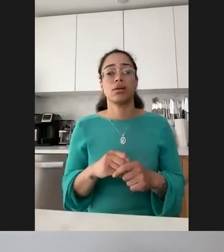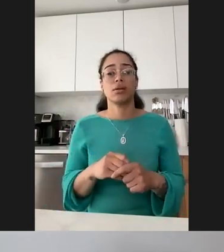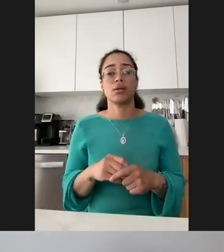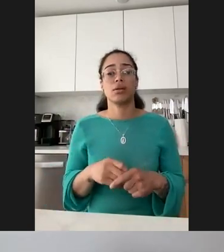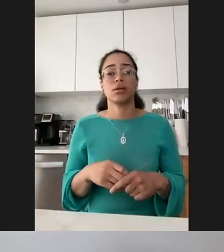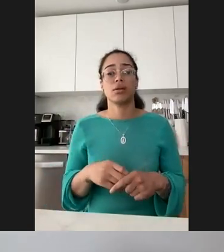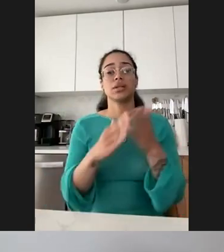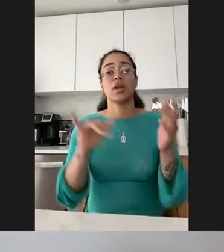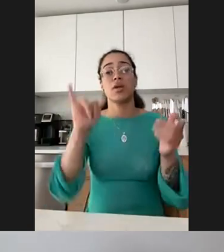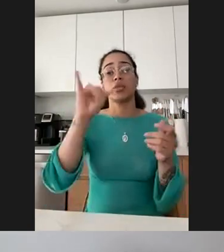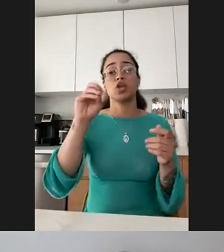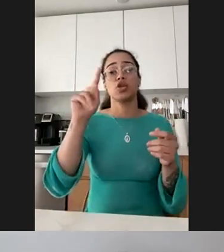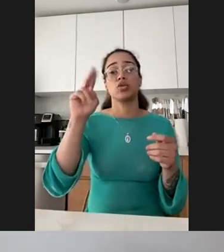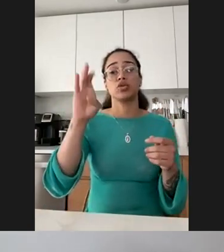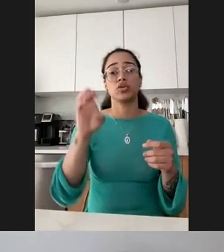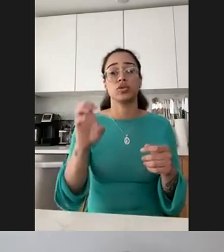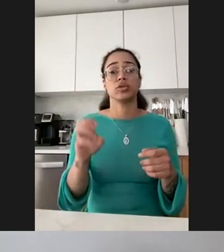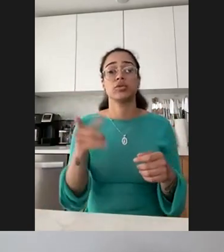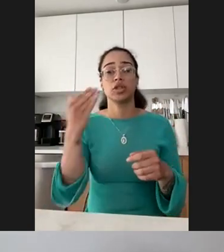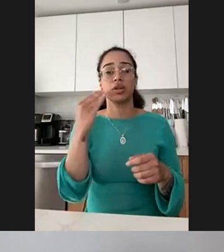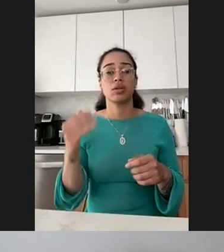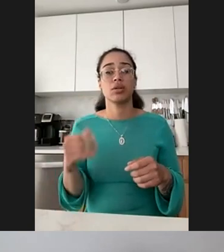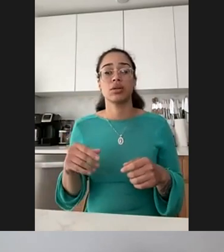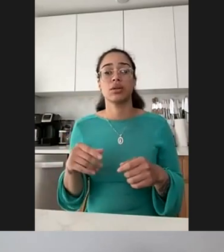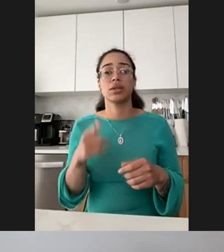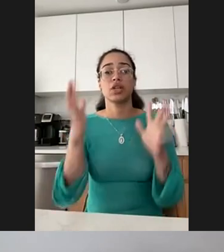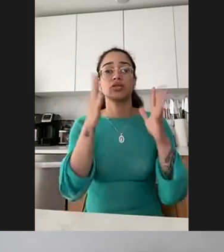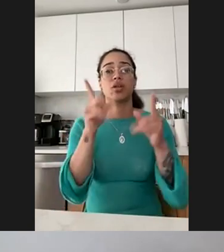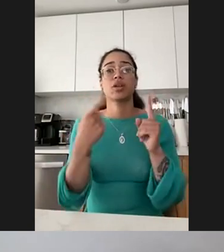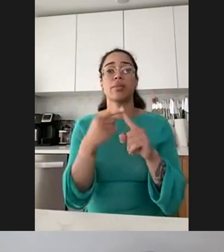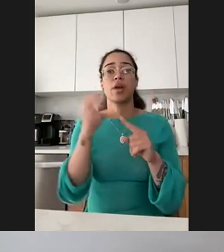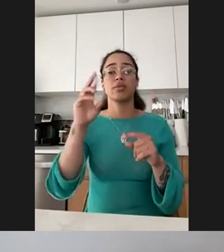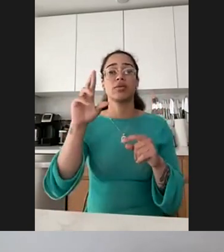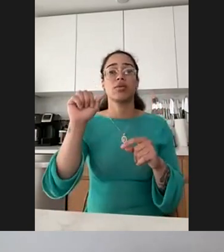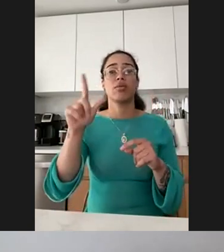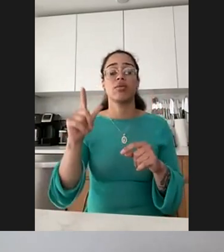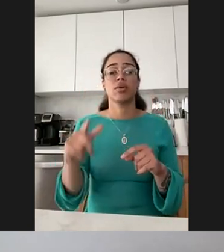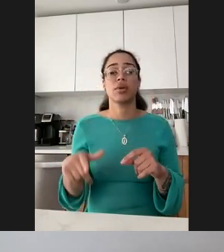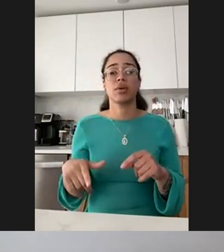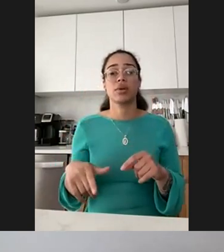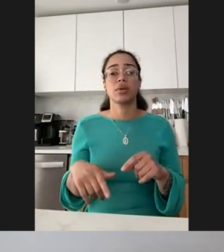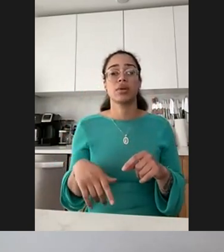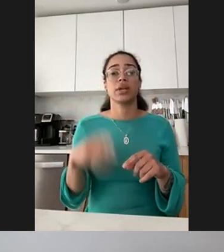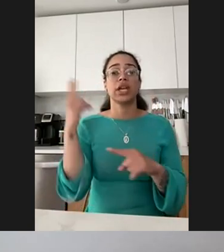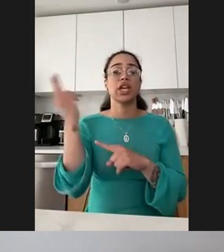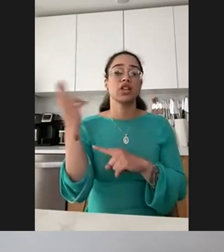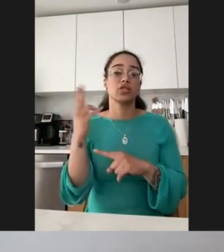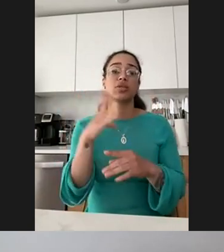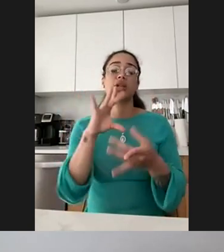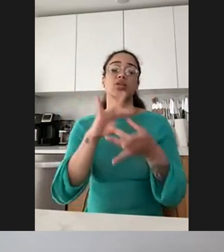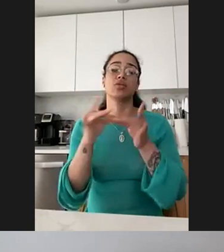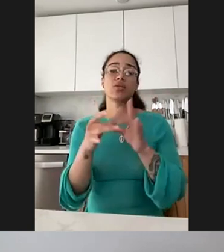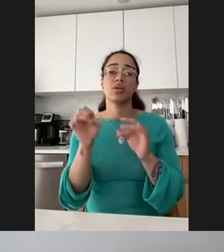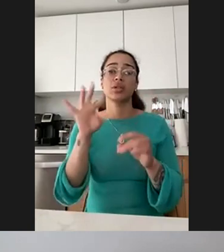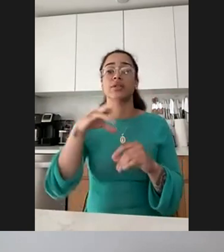that they work pretty well, and they talk about the oral history and the story, and then our elderly really